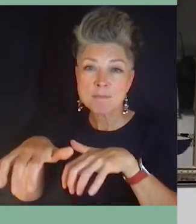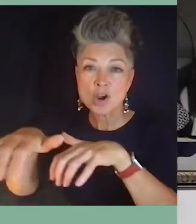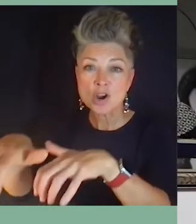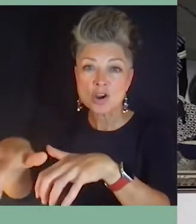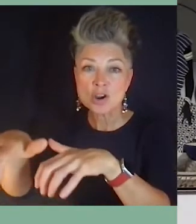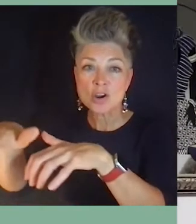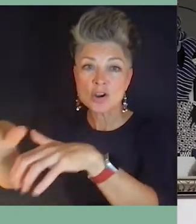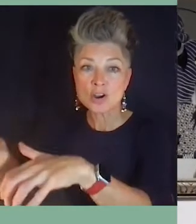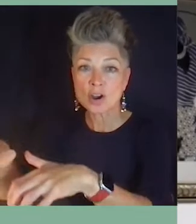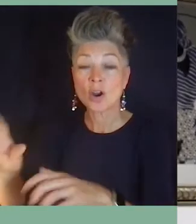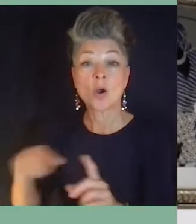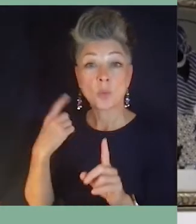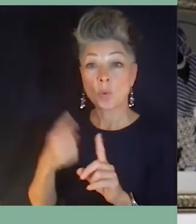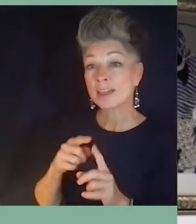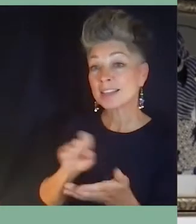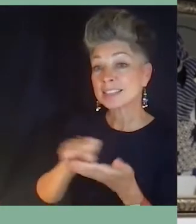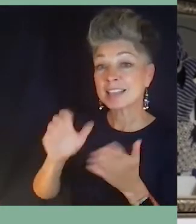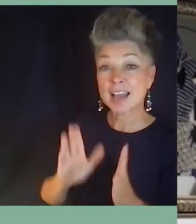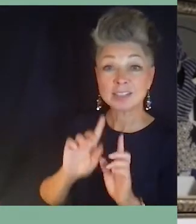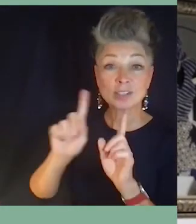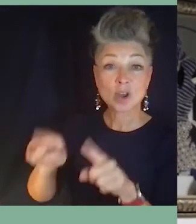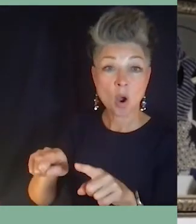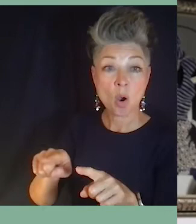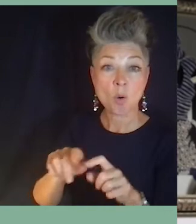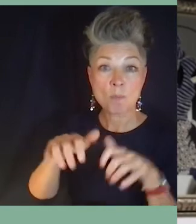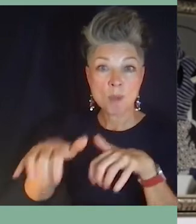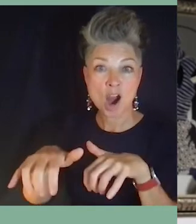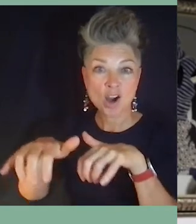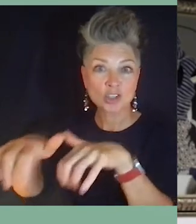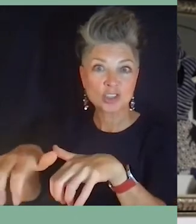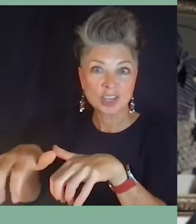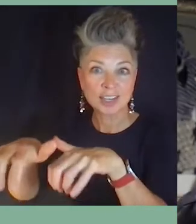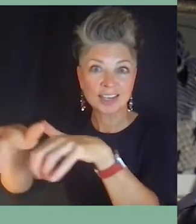in that number. When the saints go